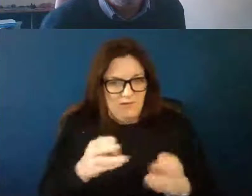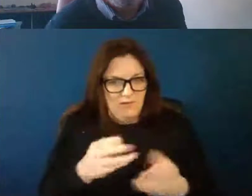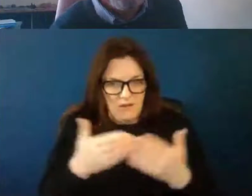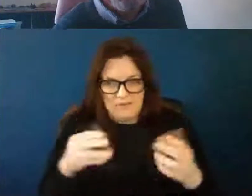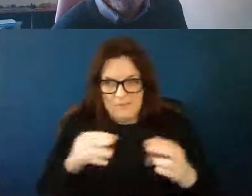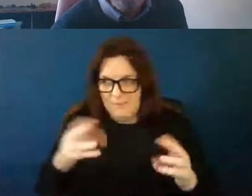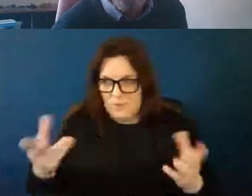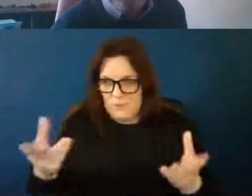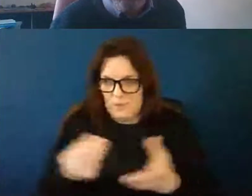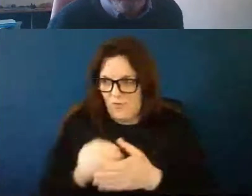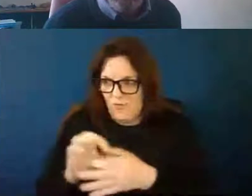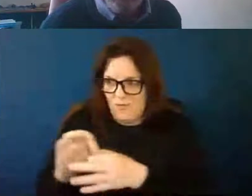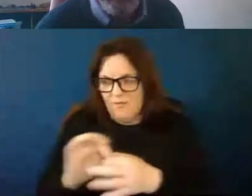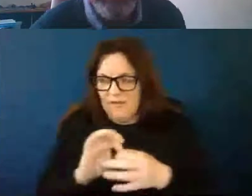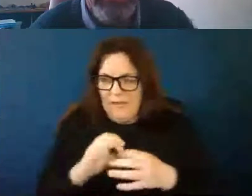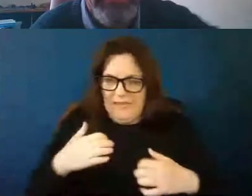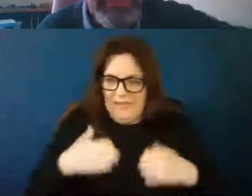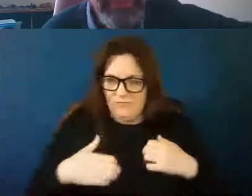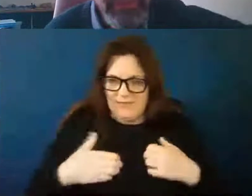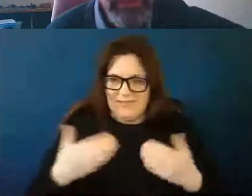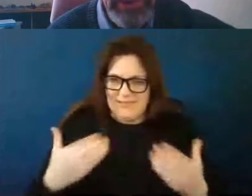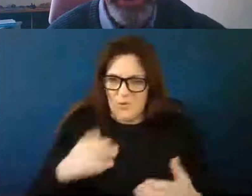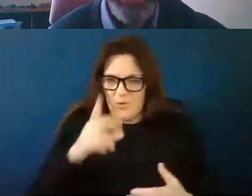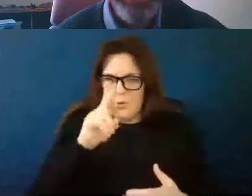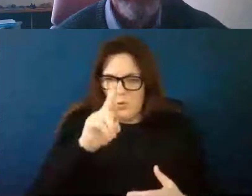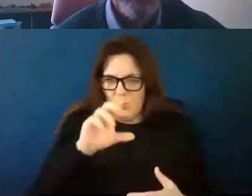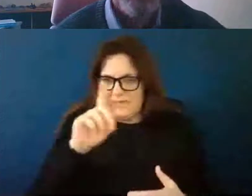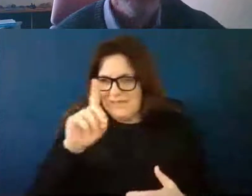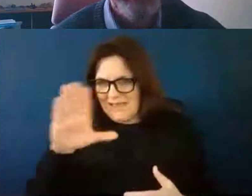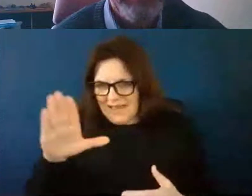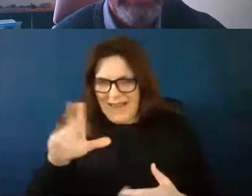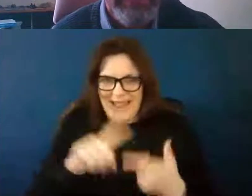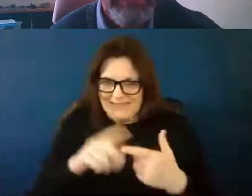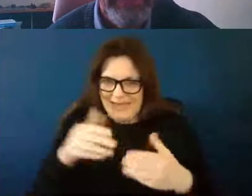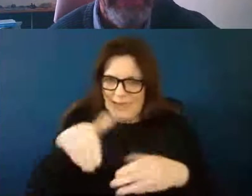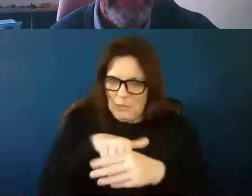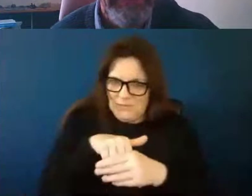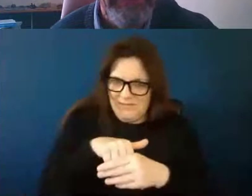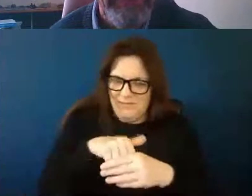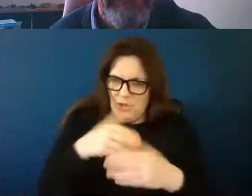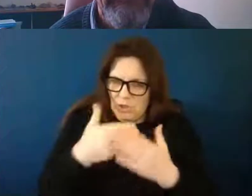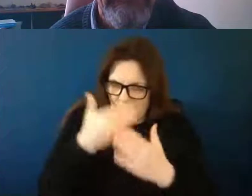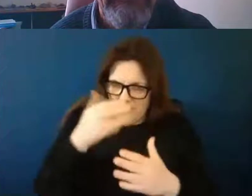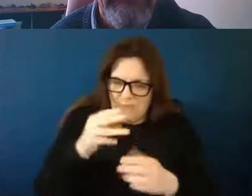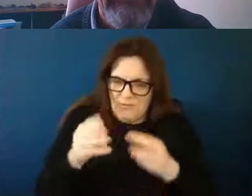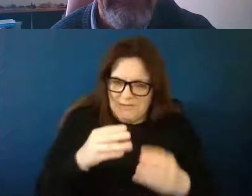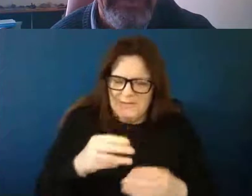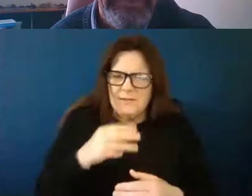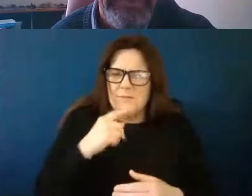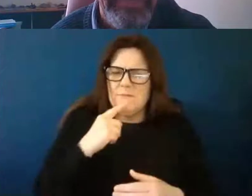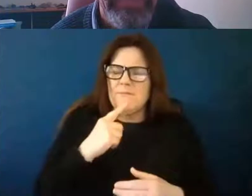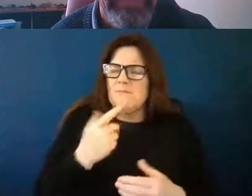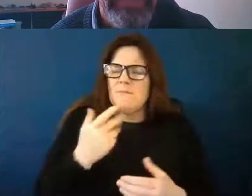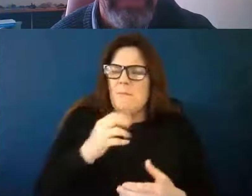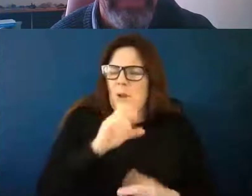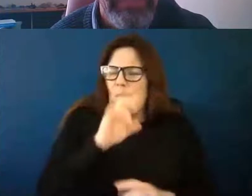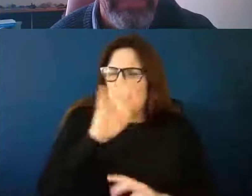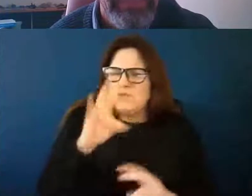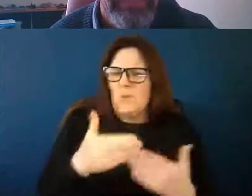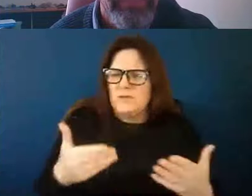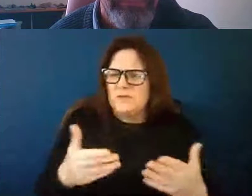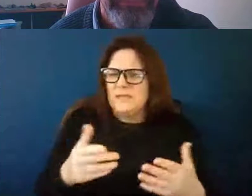people together who are interested in UDL and inclusive learning practice. So my question is whether you might have any advice for how